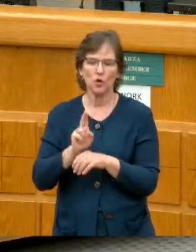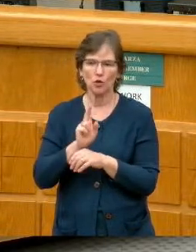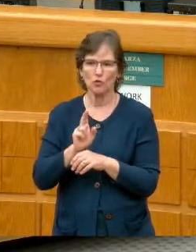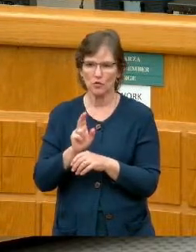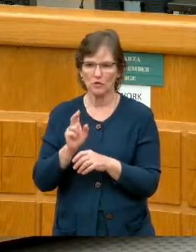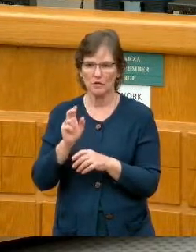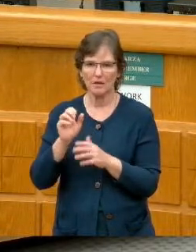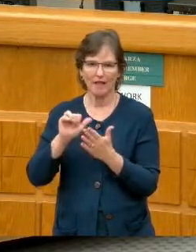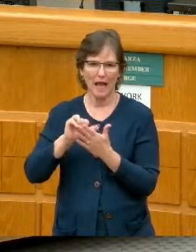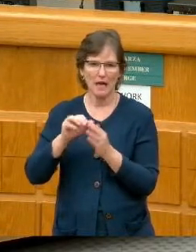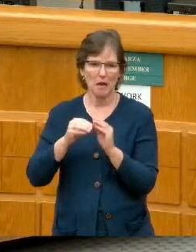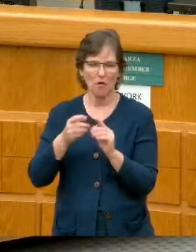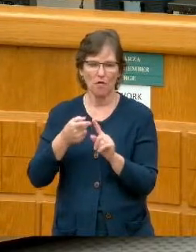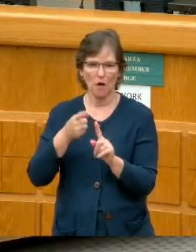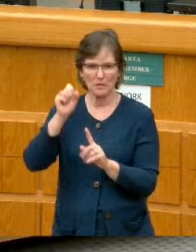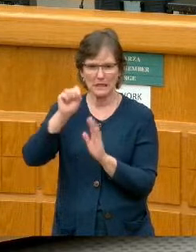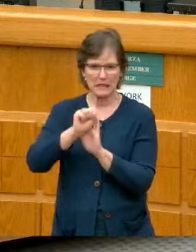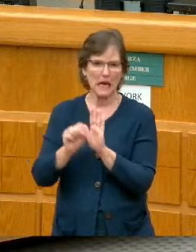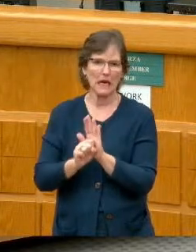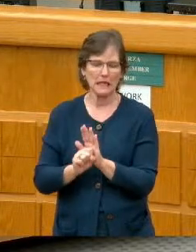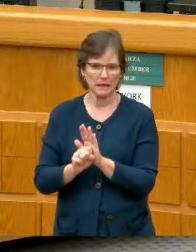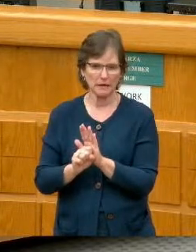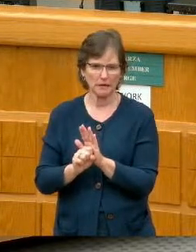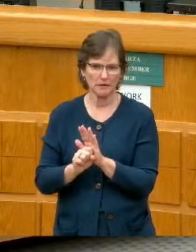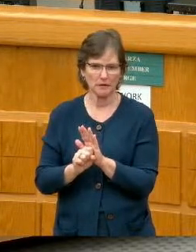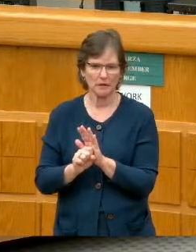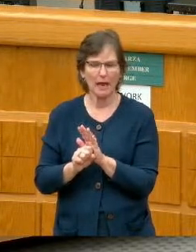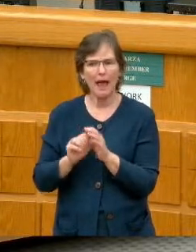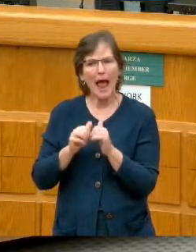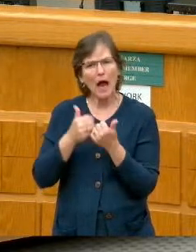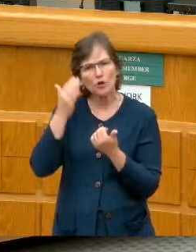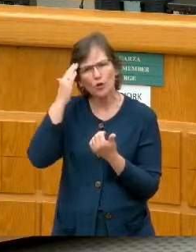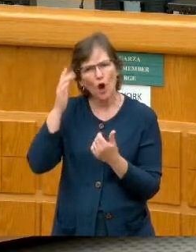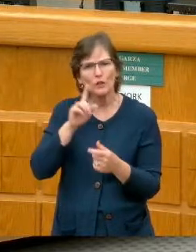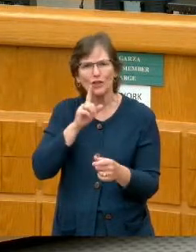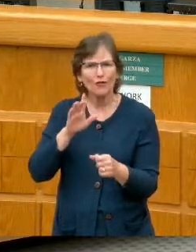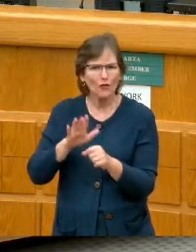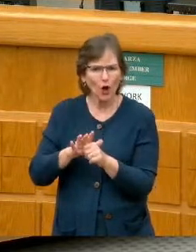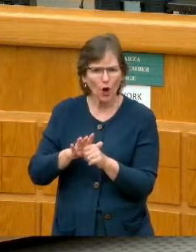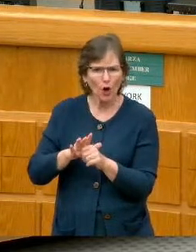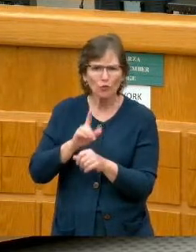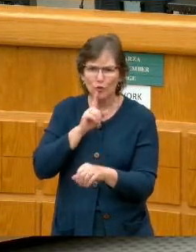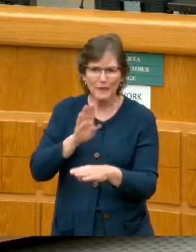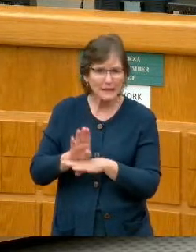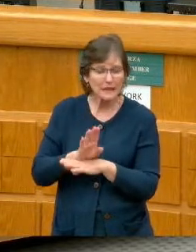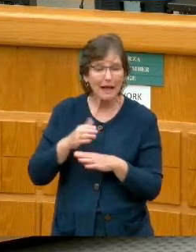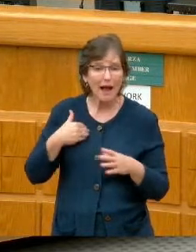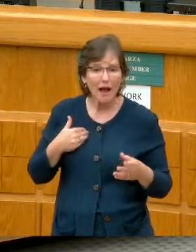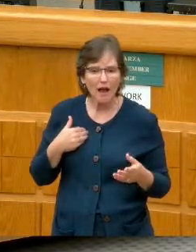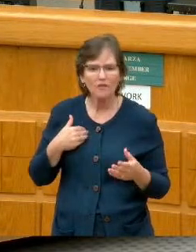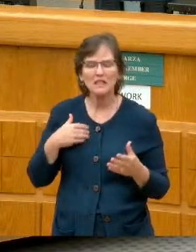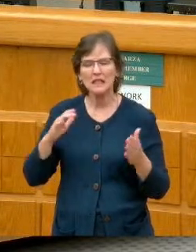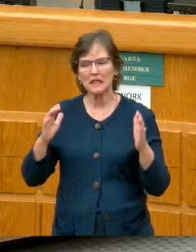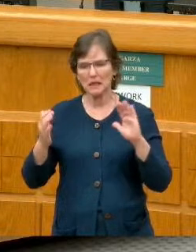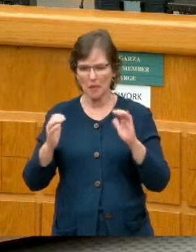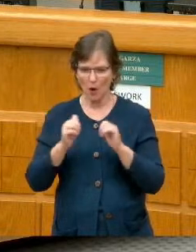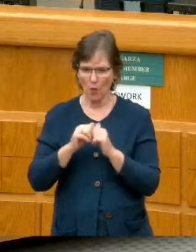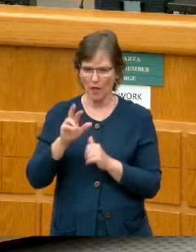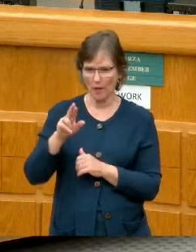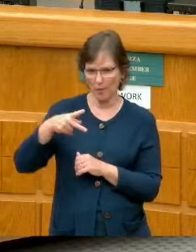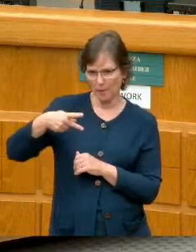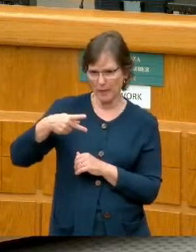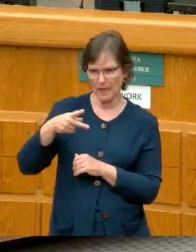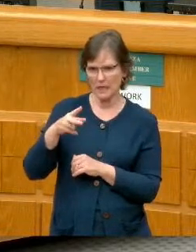cases. And what makes a case confirmed is if it is confirmed with the PCR test, which is the gold